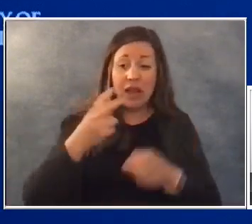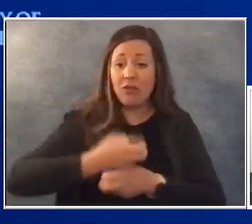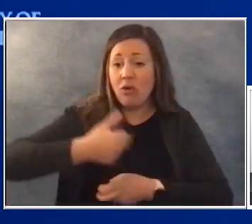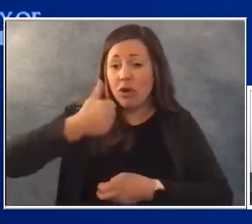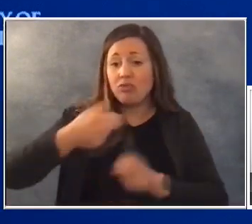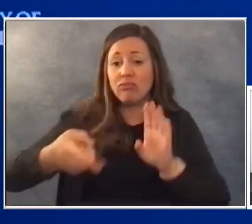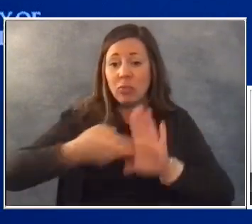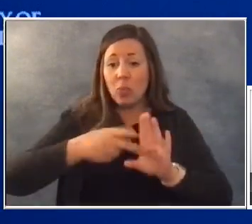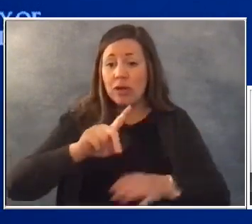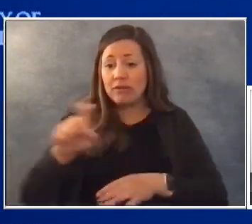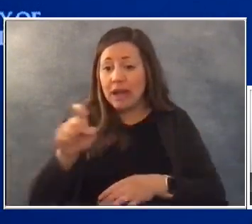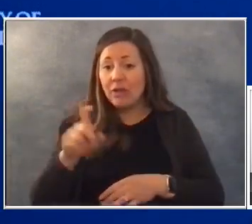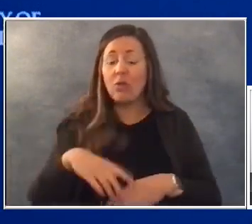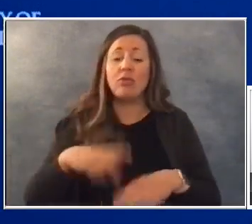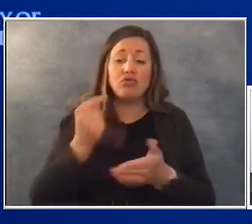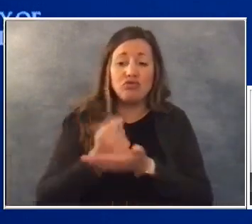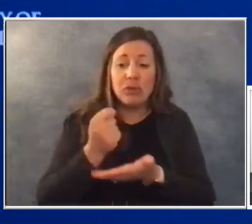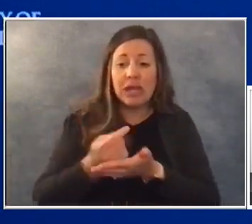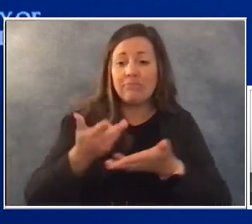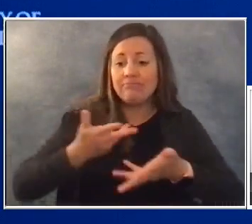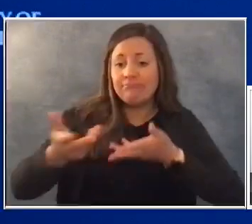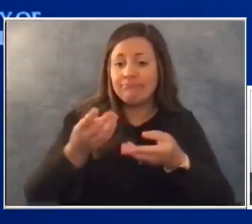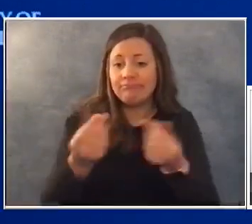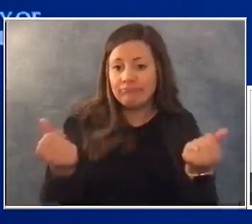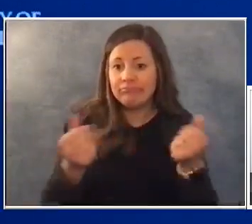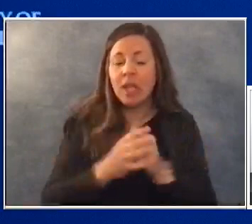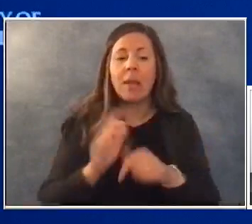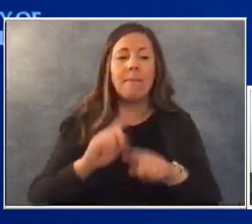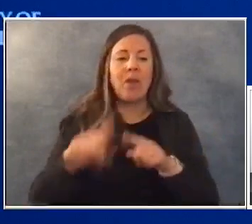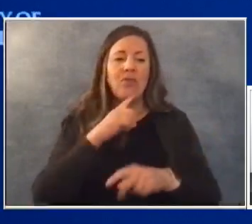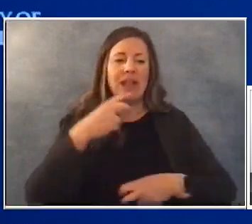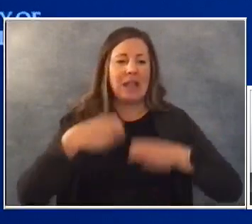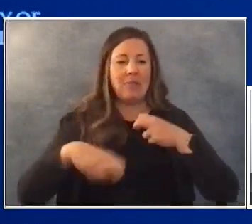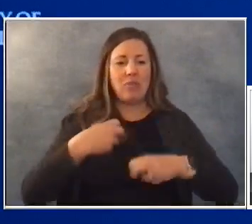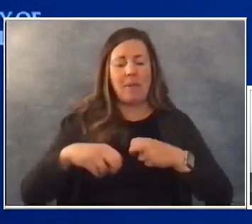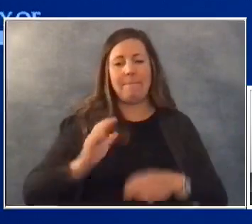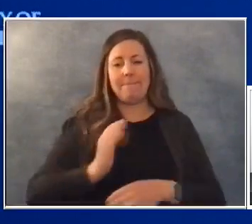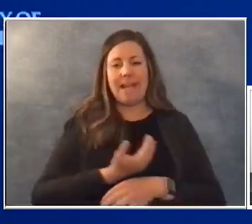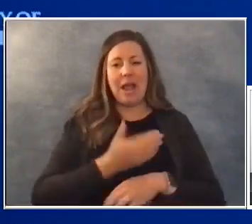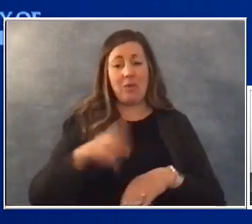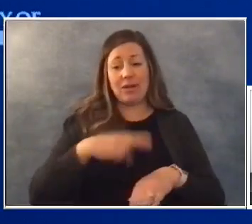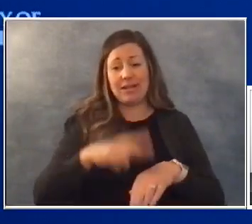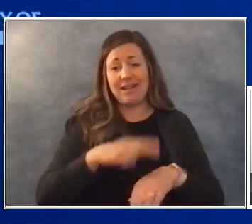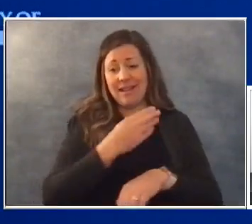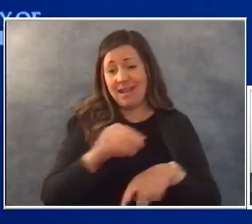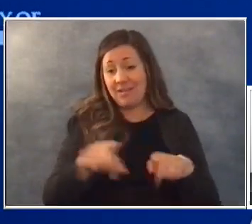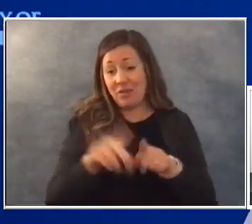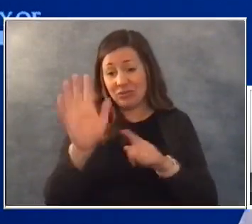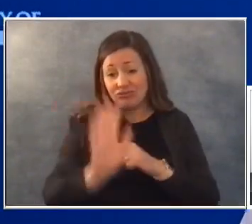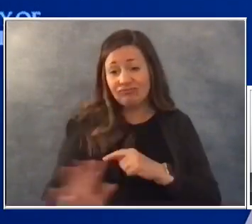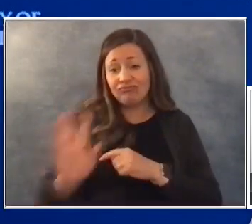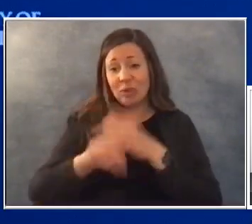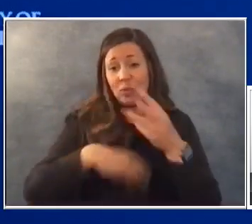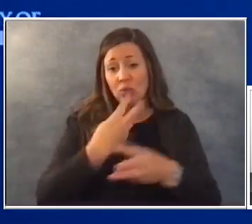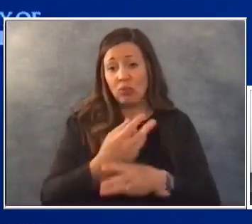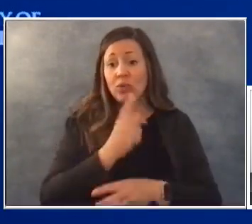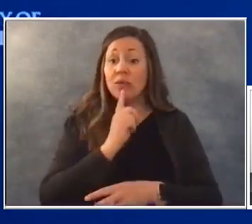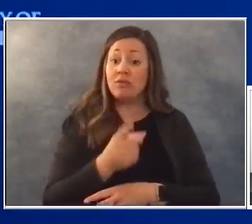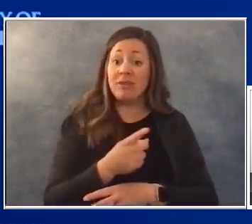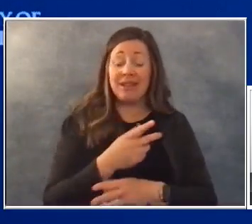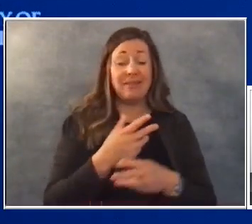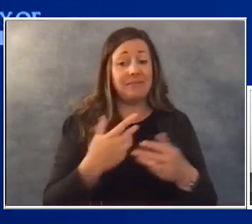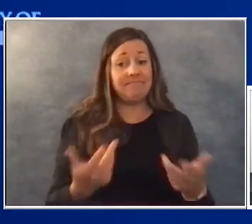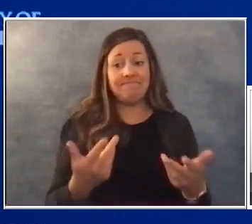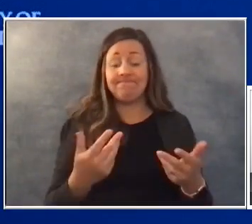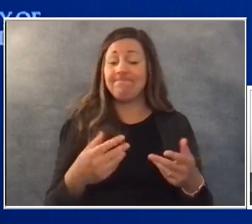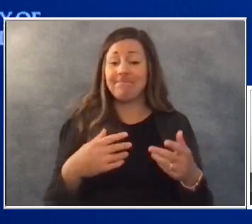active cases, but this is a problem in our nation, also worldwide. But this just goes to show you, there are